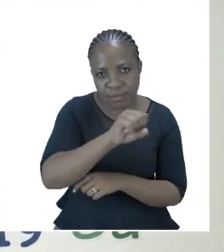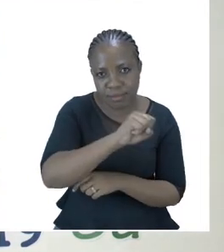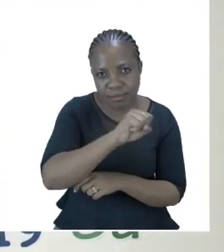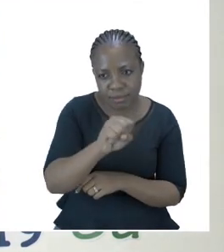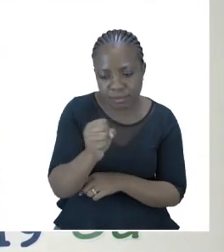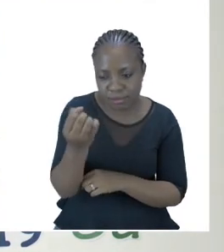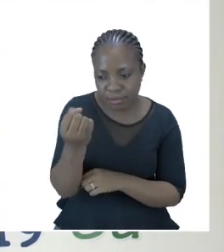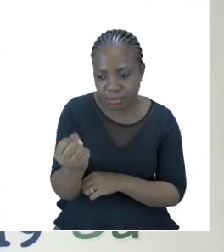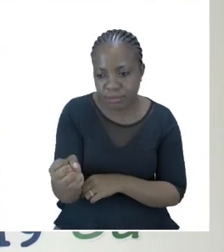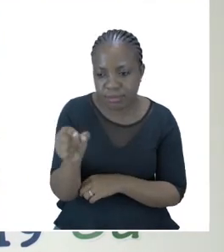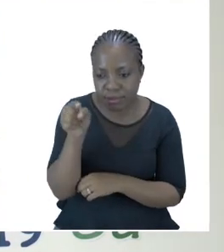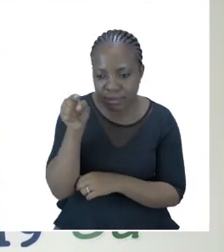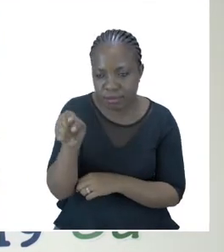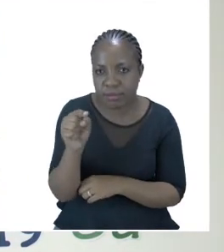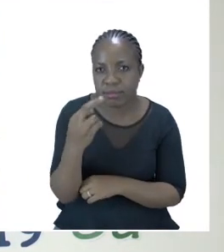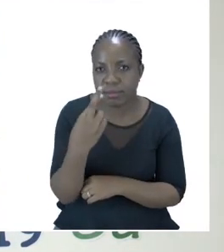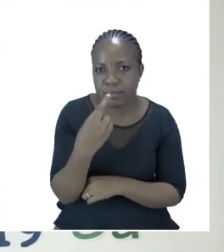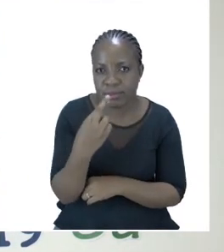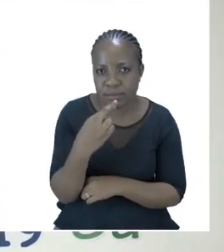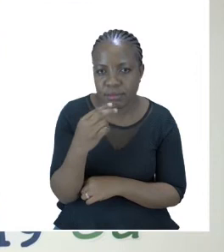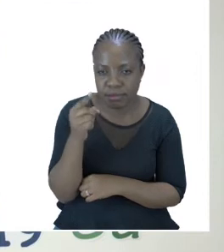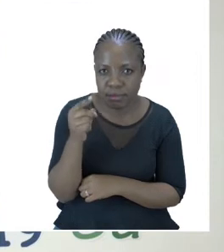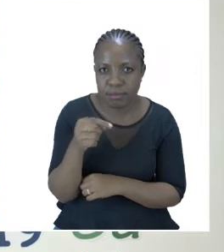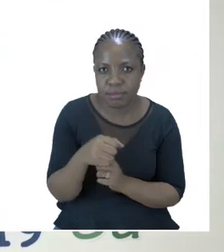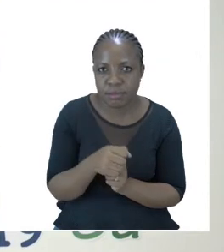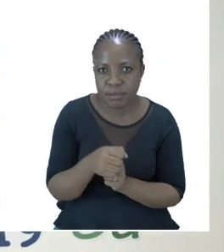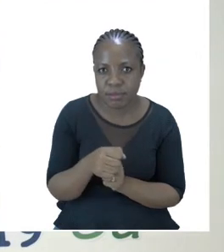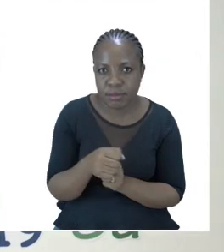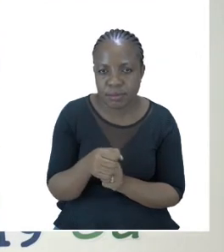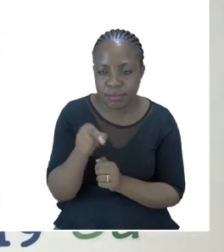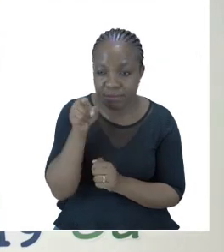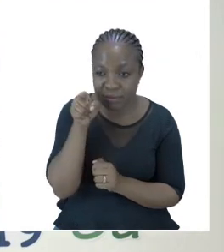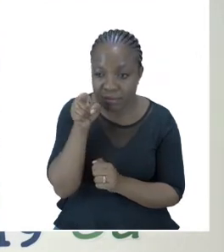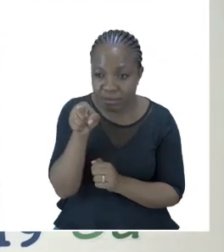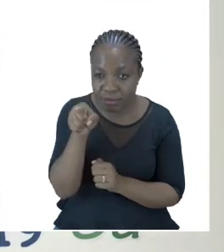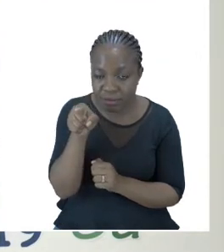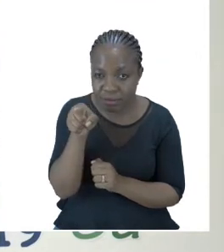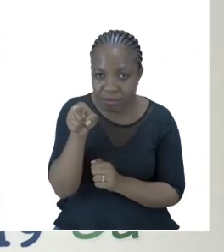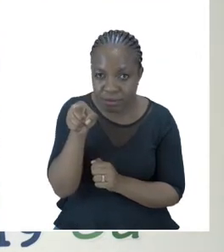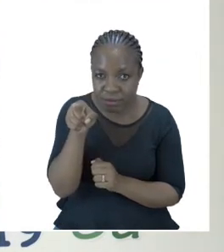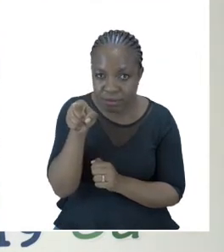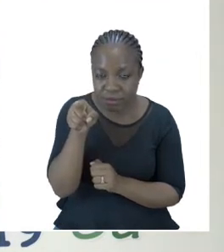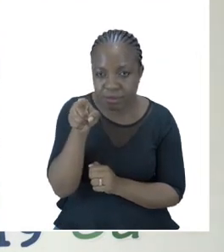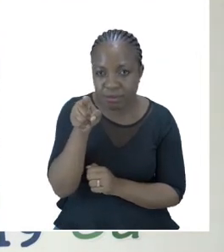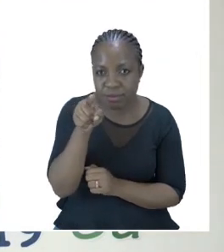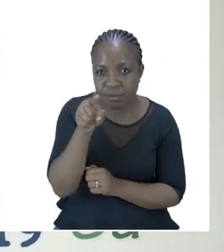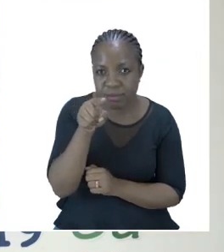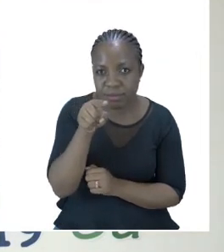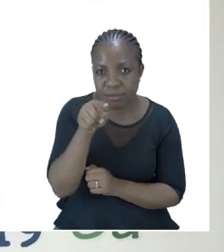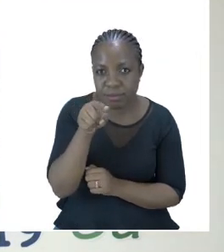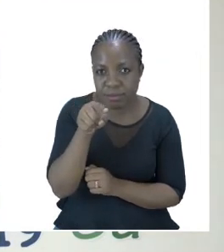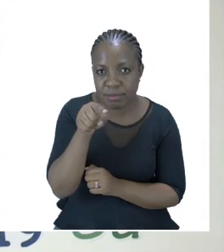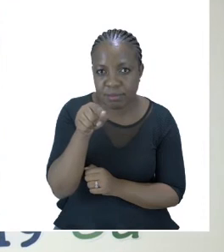starting at the dot. I want you to first use your finger and you go round